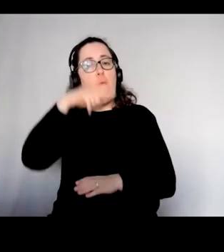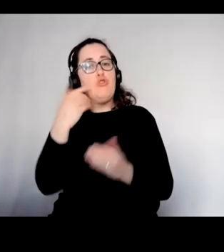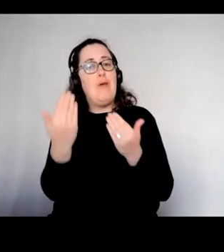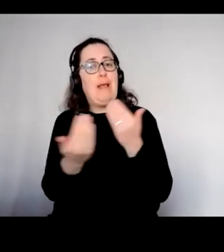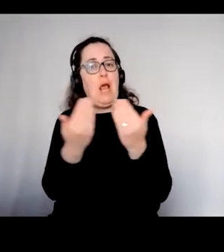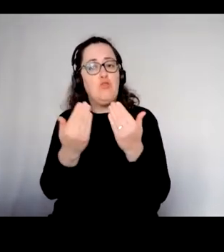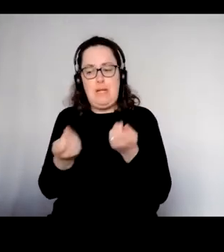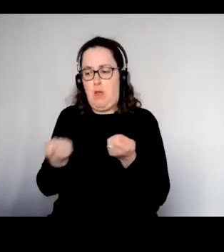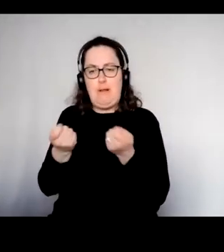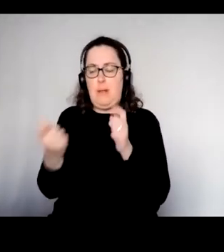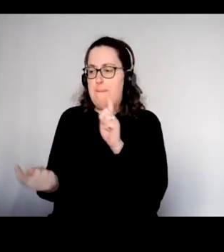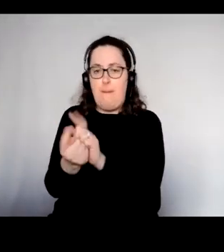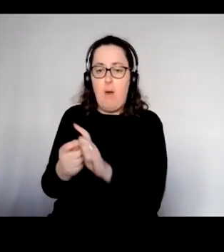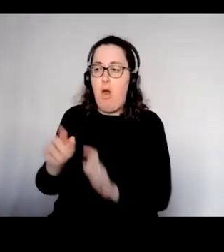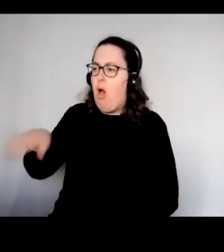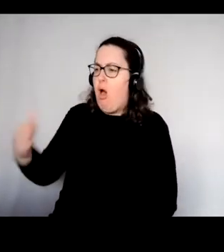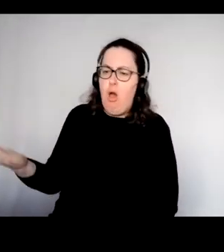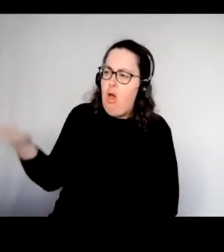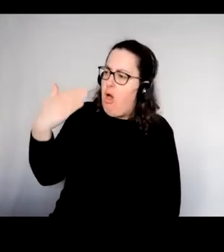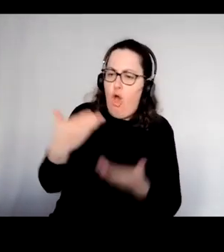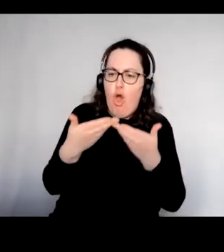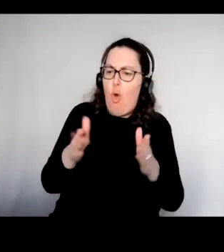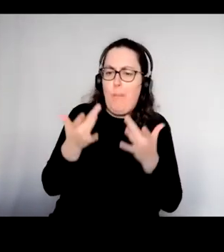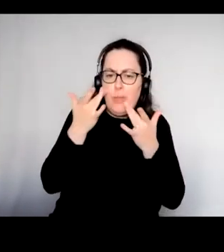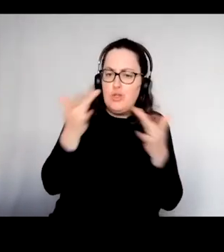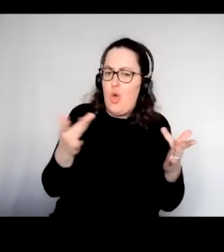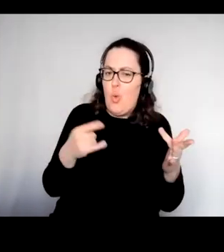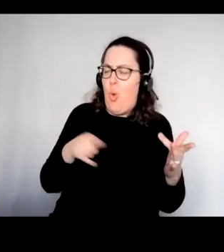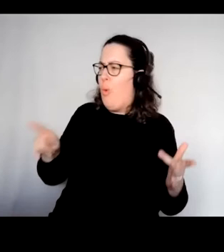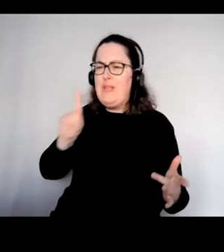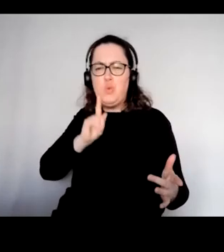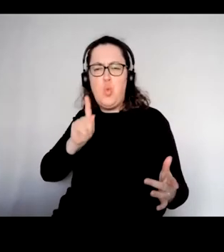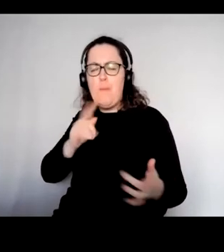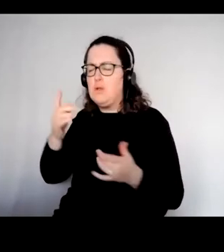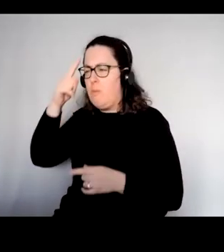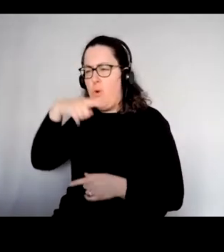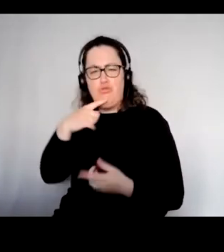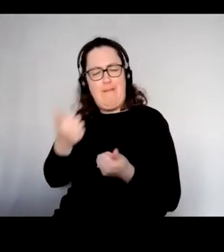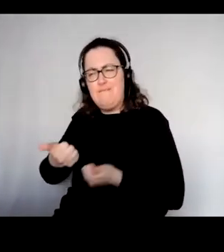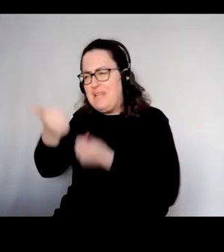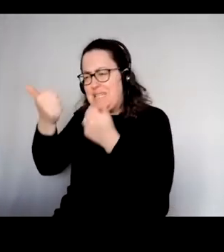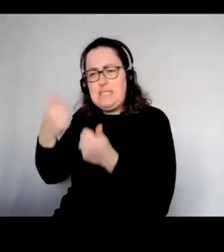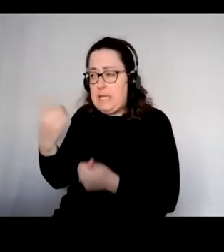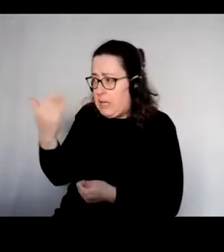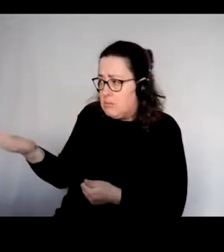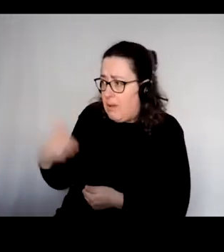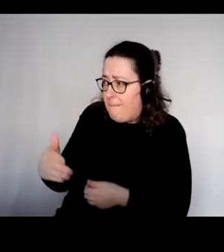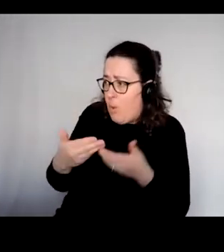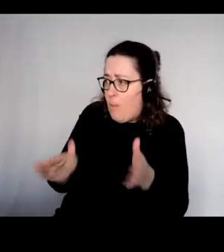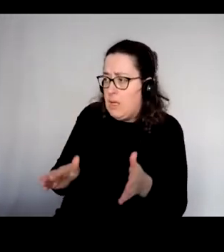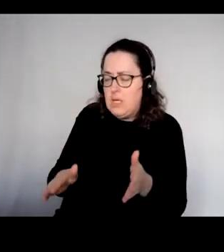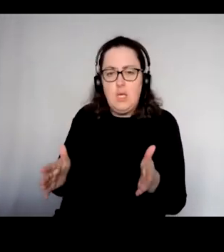National Portrait Gallery on the street and saying, can you come and open this show of this fantastic woman's